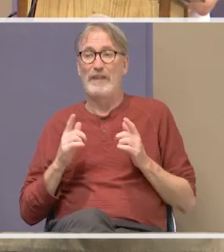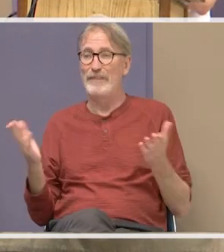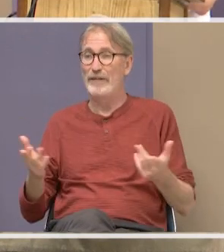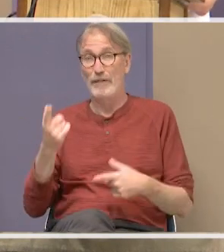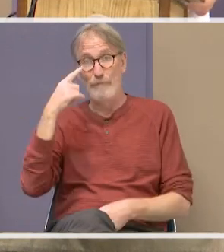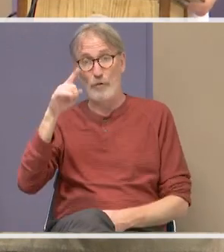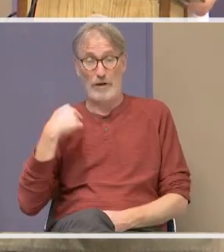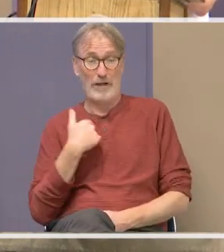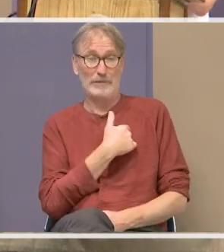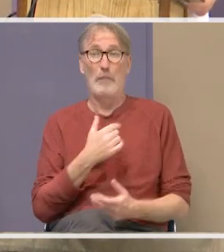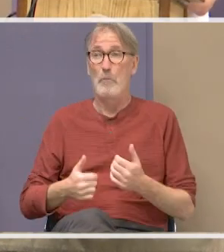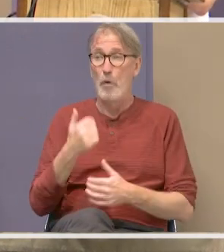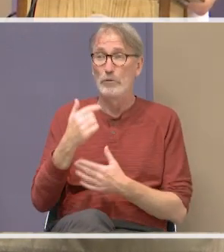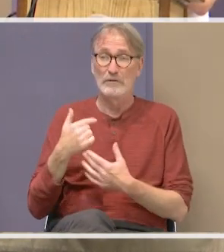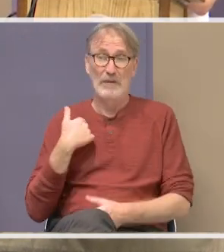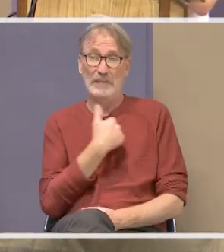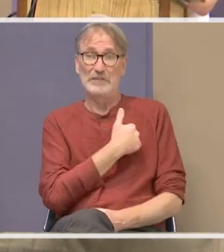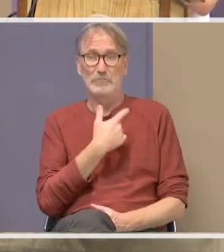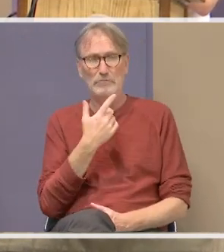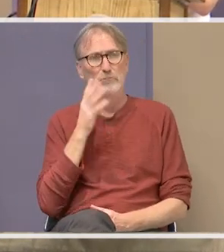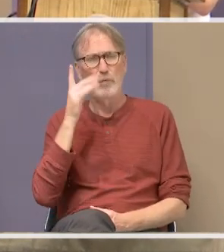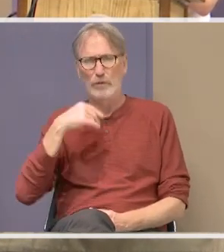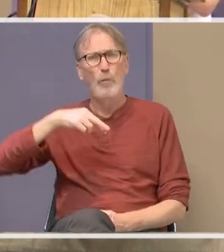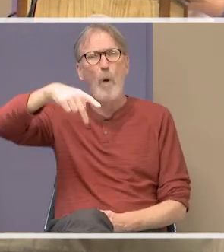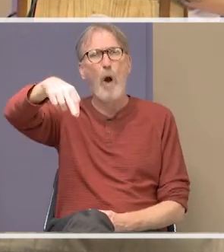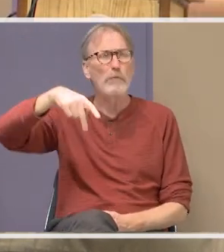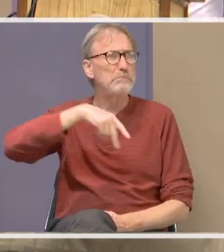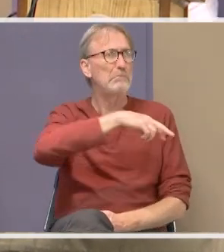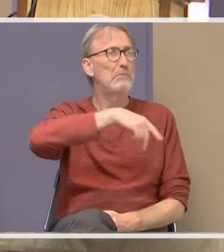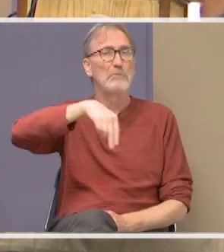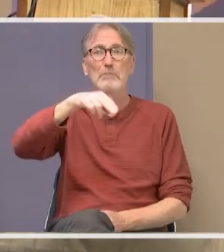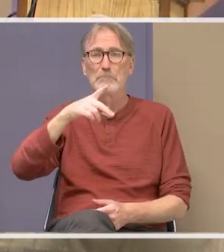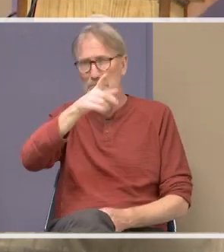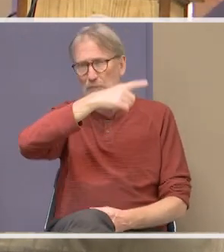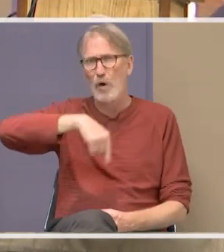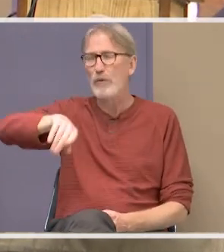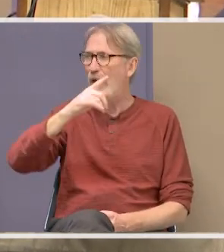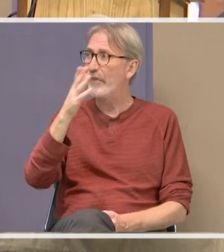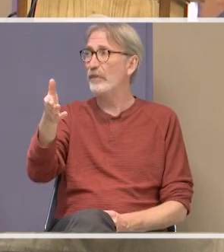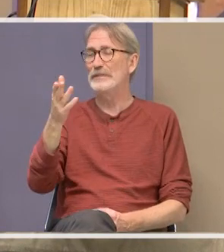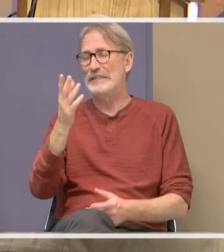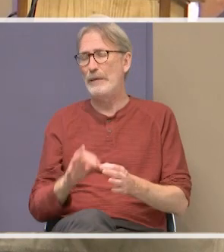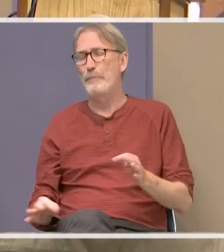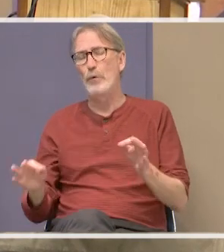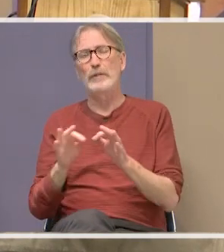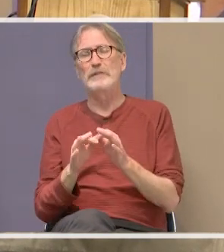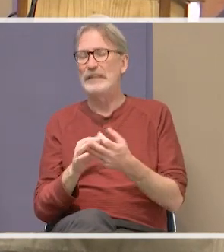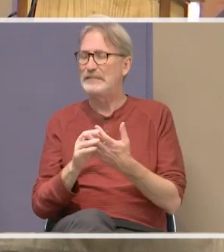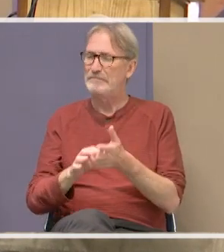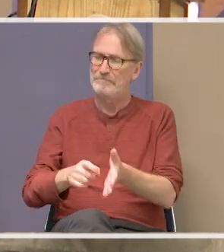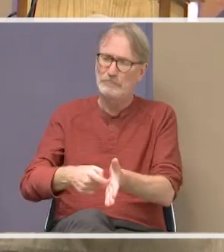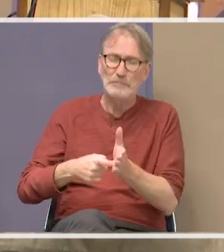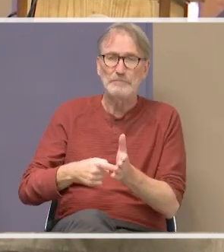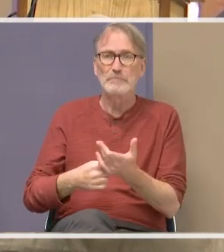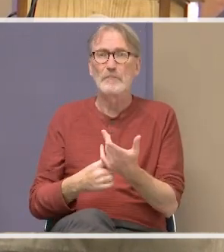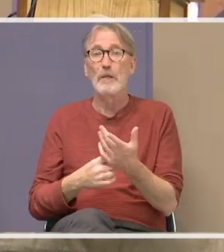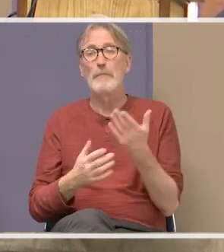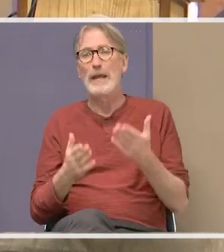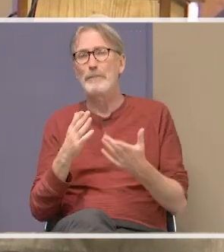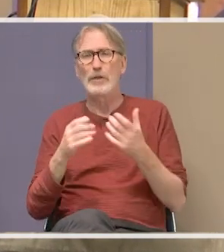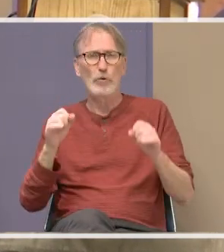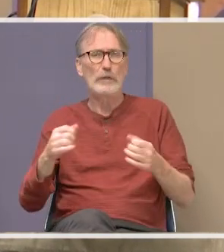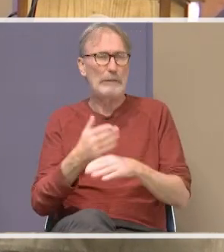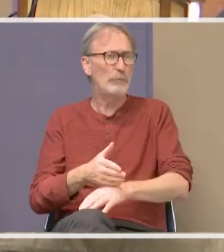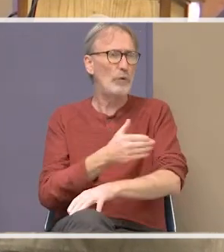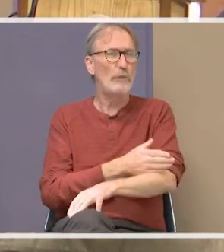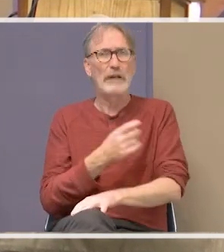of us, most of us who at some point in time find themselves walking to and through and around it. So it is an imperative. Maybe that it could be even